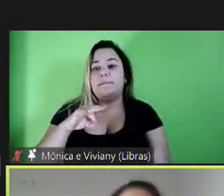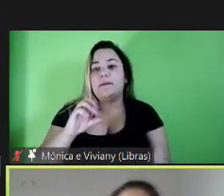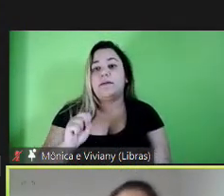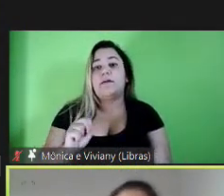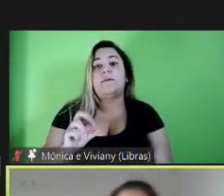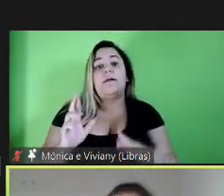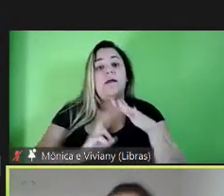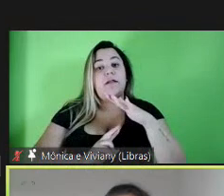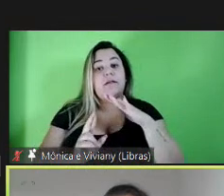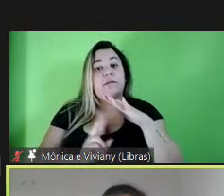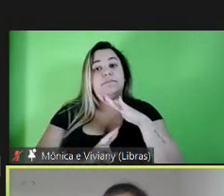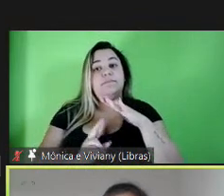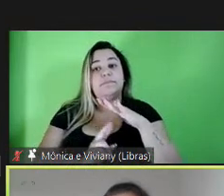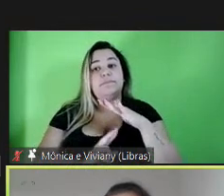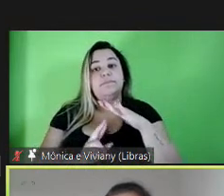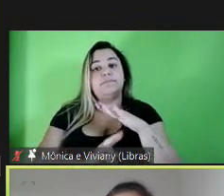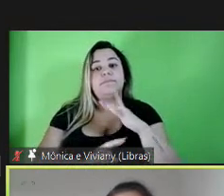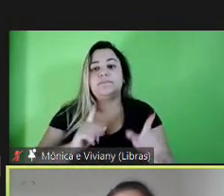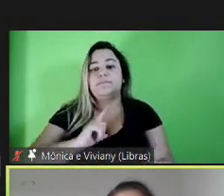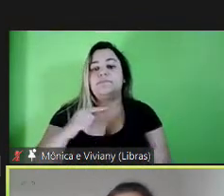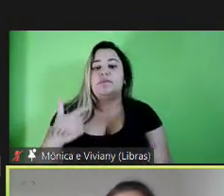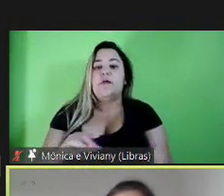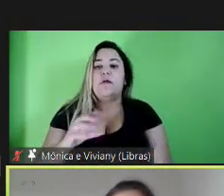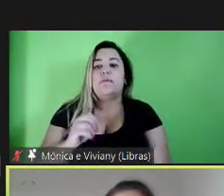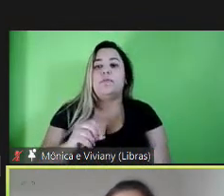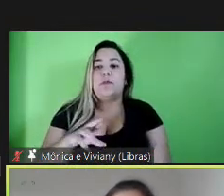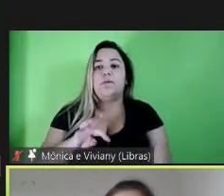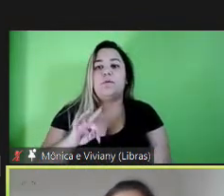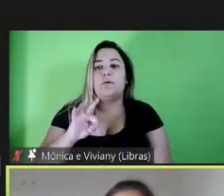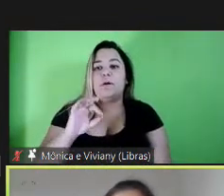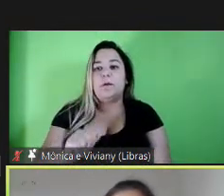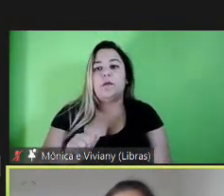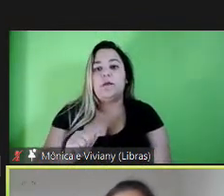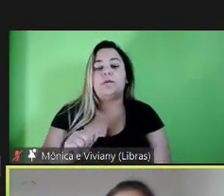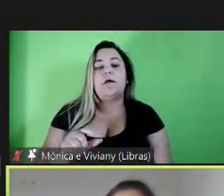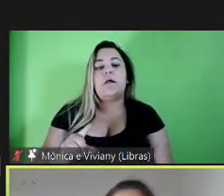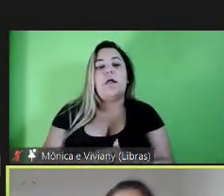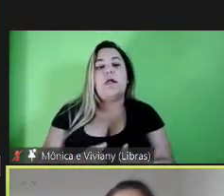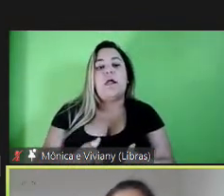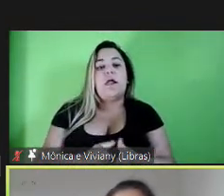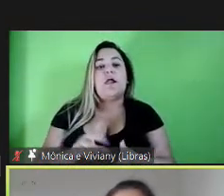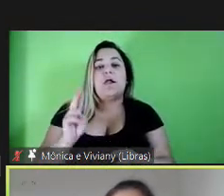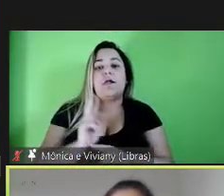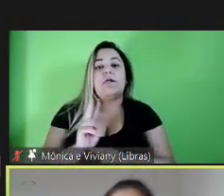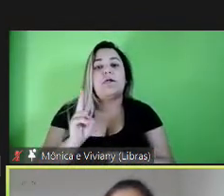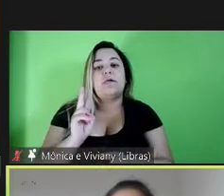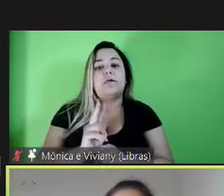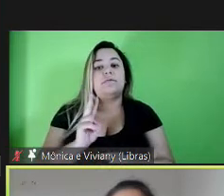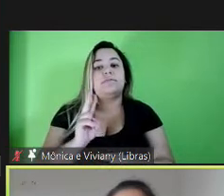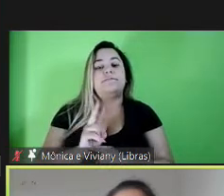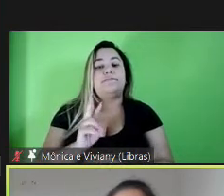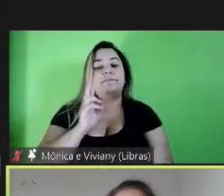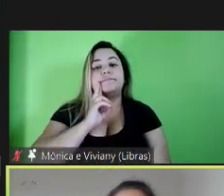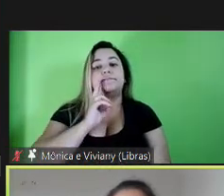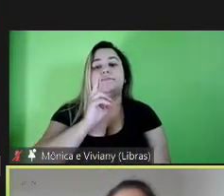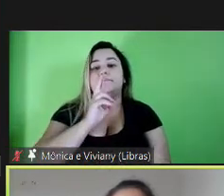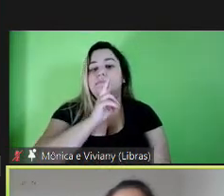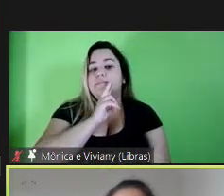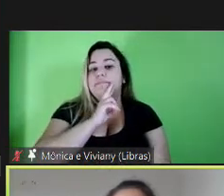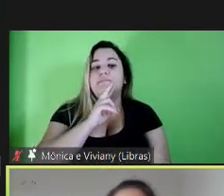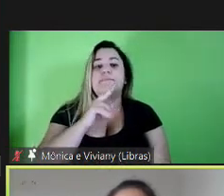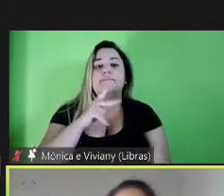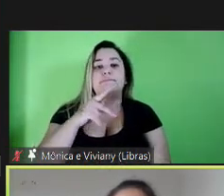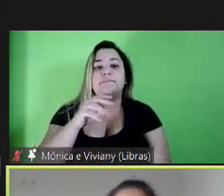be fairs. In my territory's case, there is no plantations. We will be another equipment for